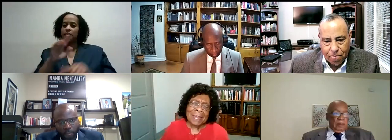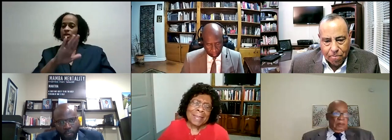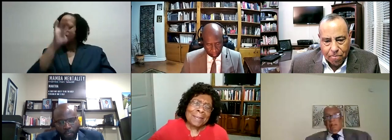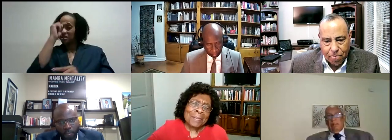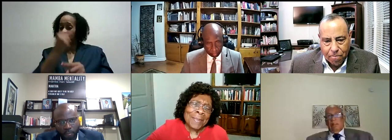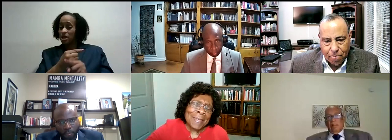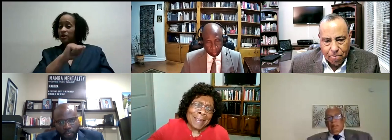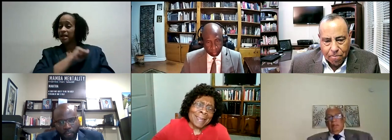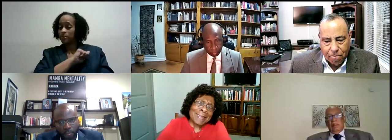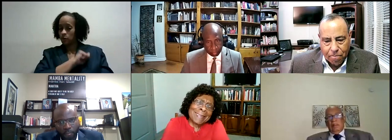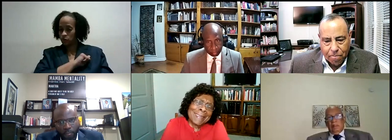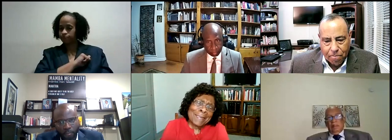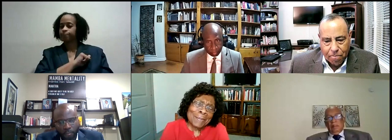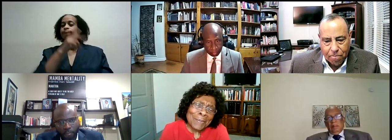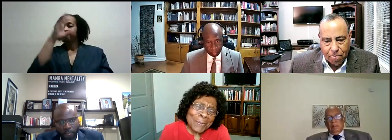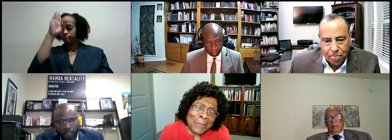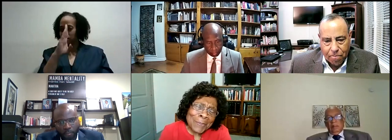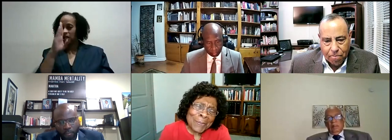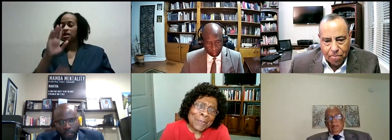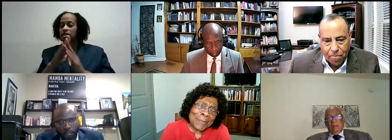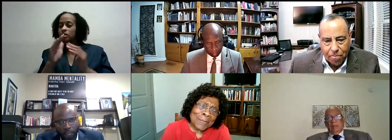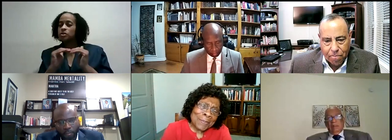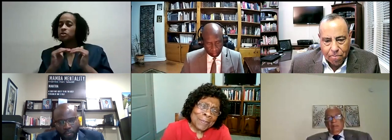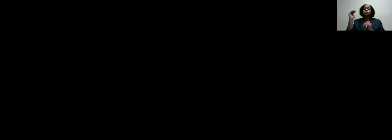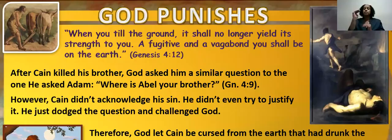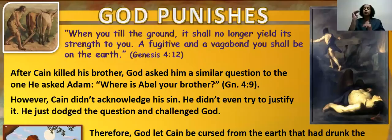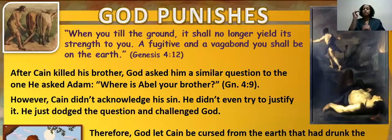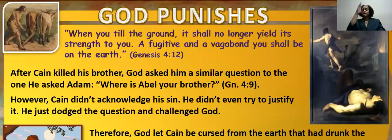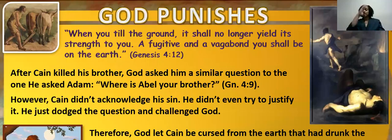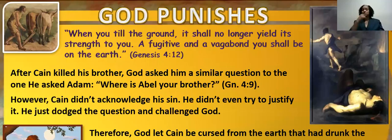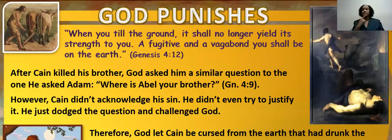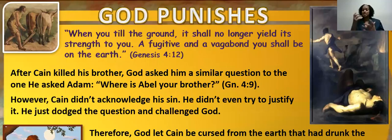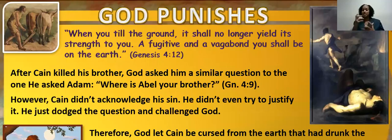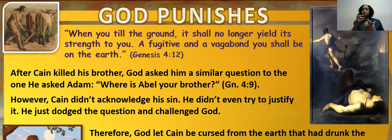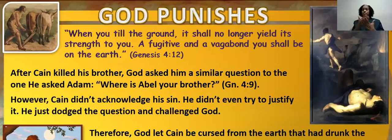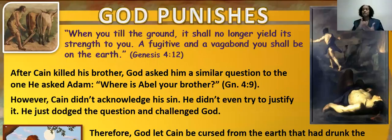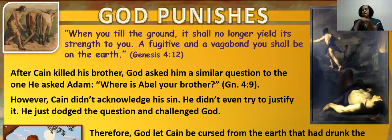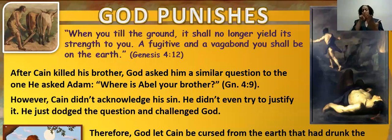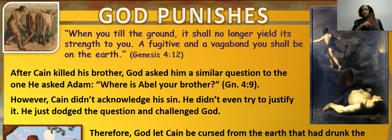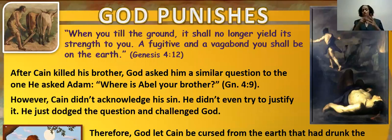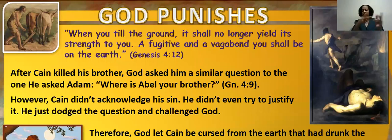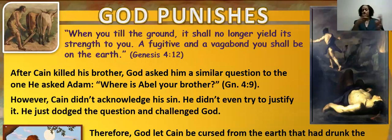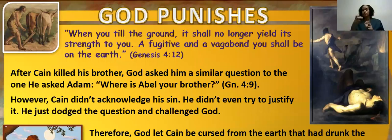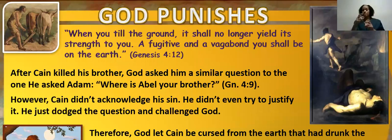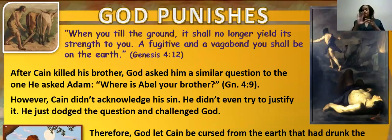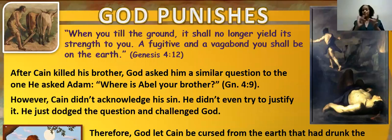Abel. God goes one step further, and God says, in fact, I'll read that from the Message